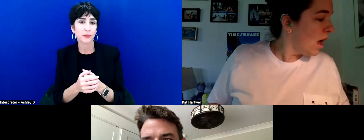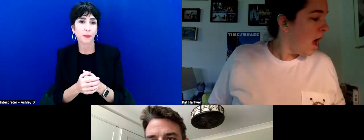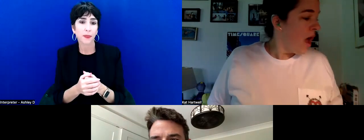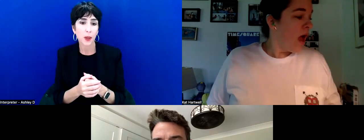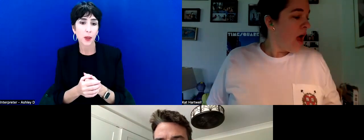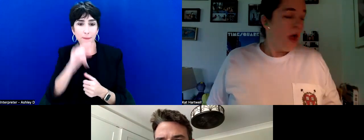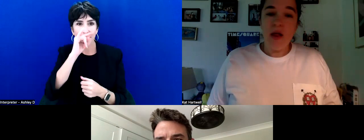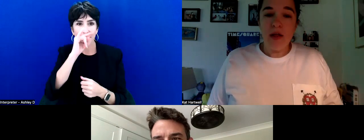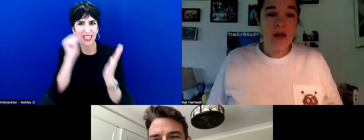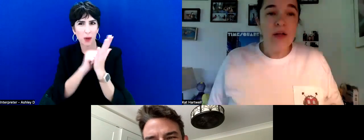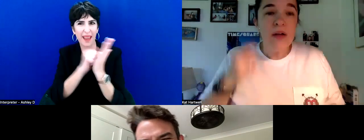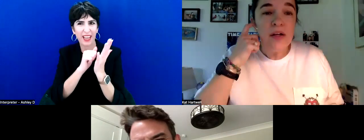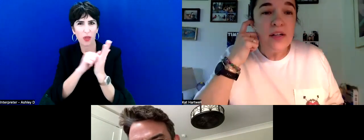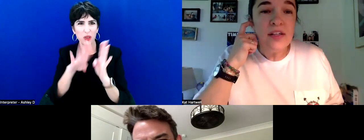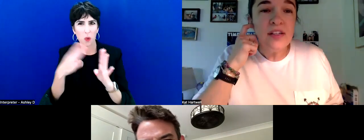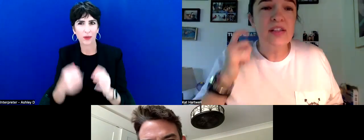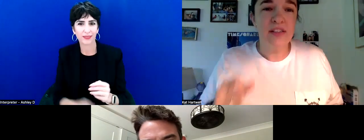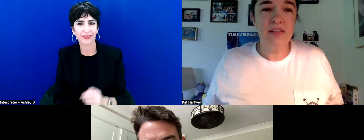My kids are banging on the door.